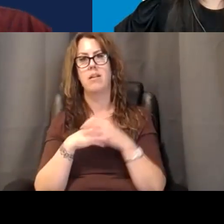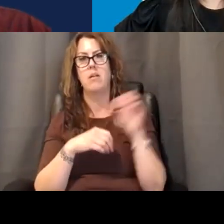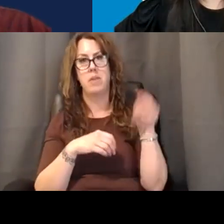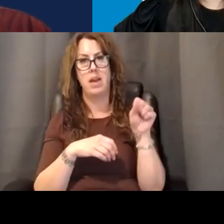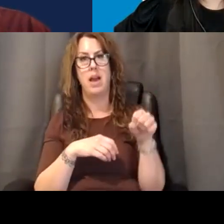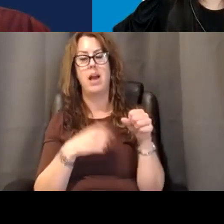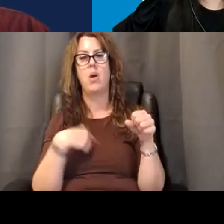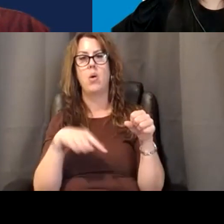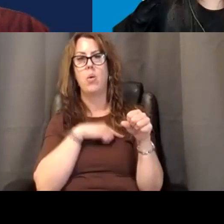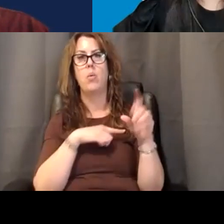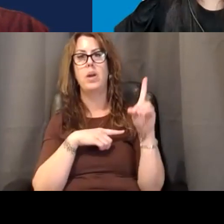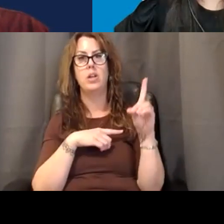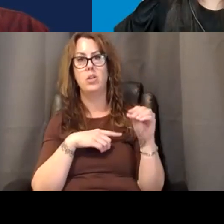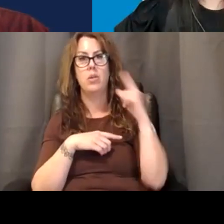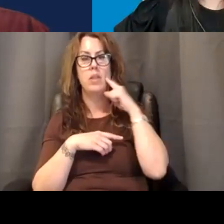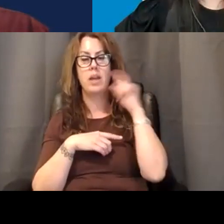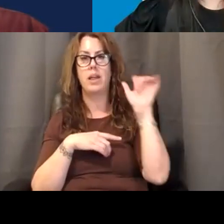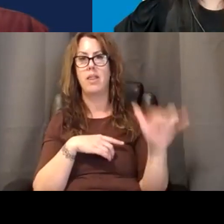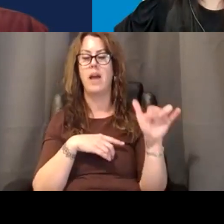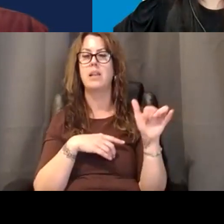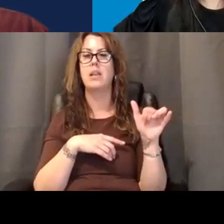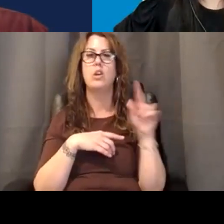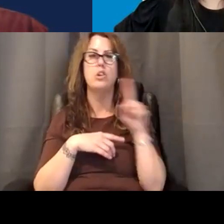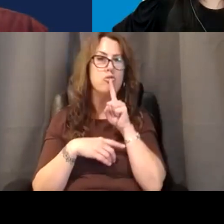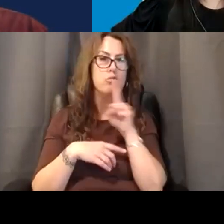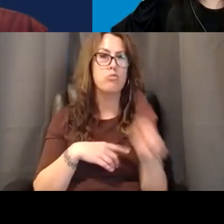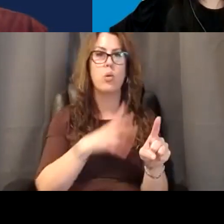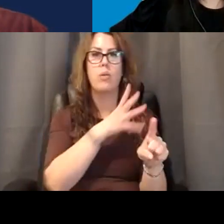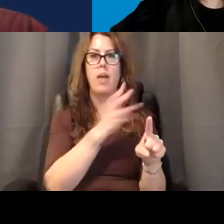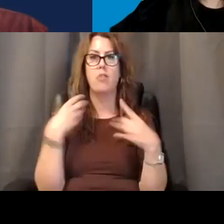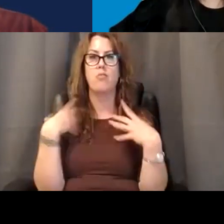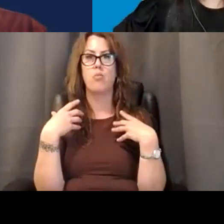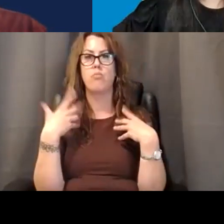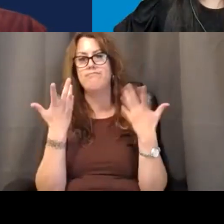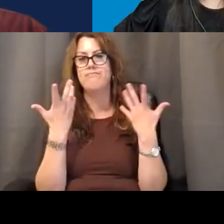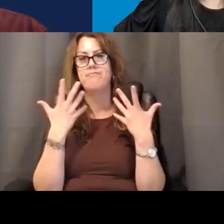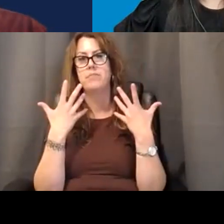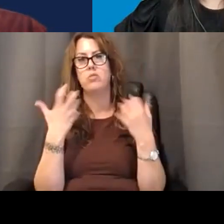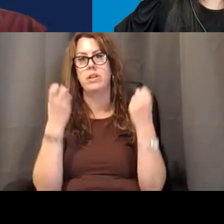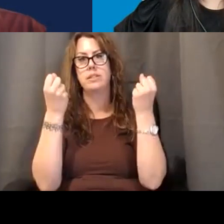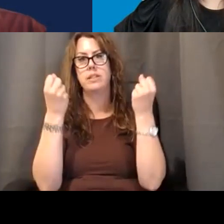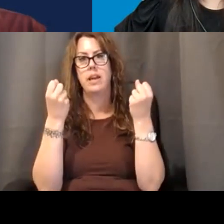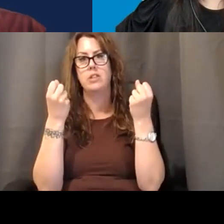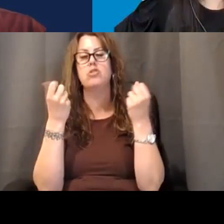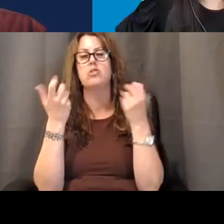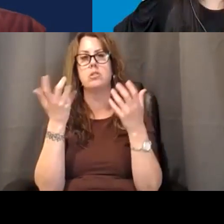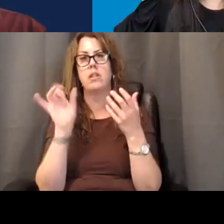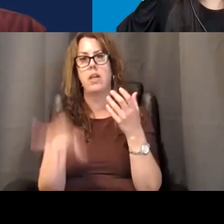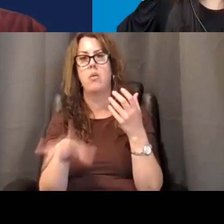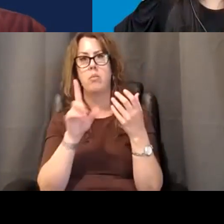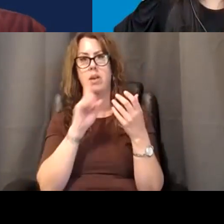and reconciliation process is going to be the closest vessel to get us to a very real conversation around